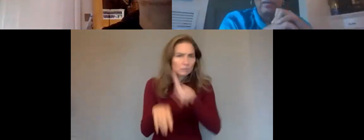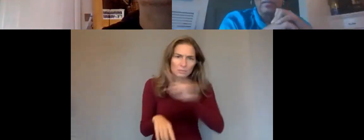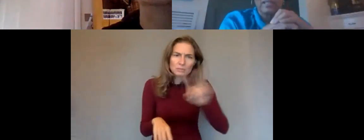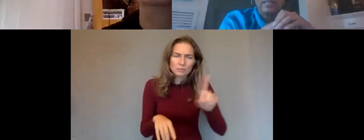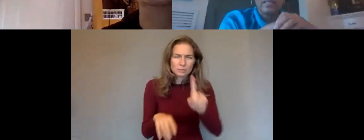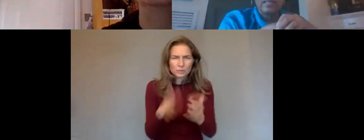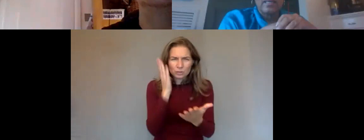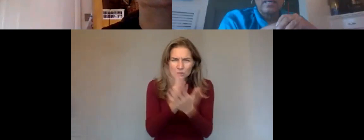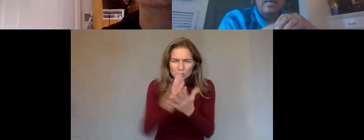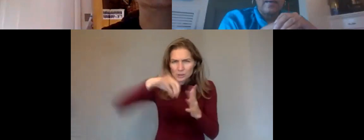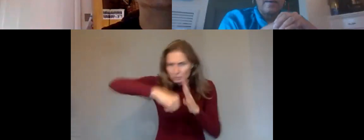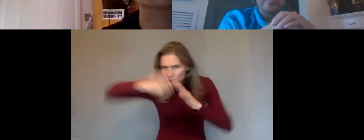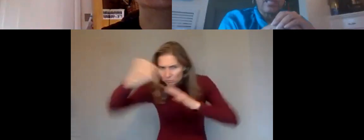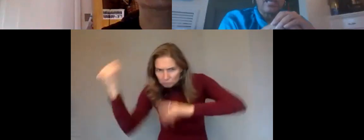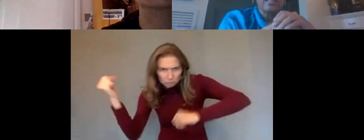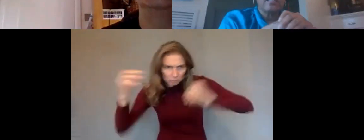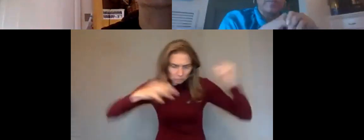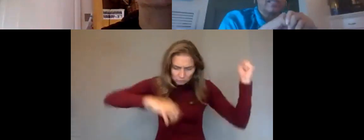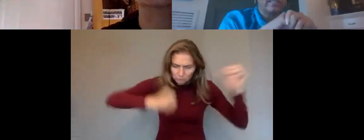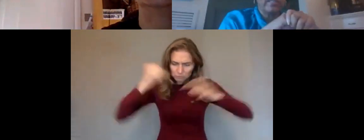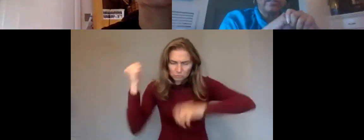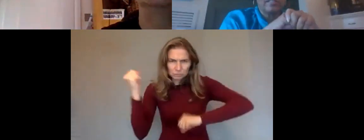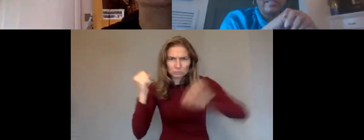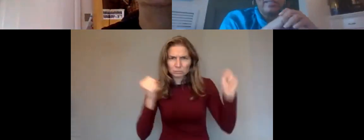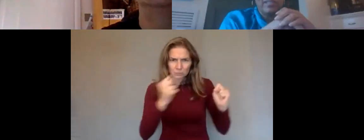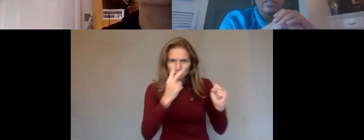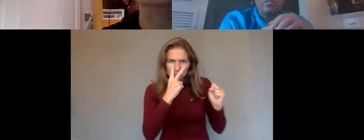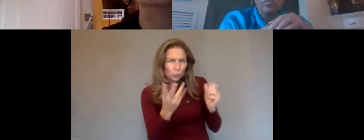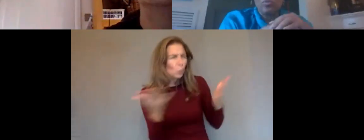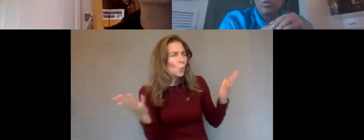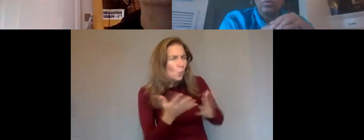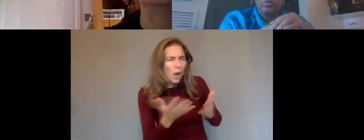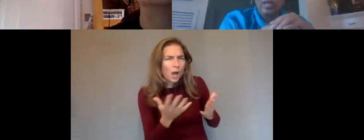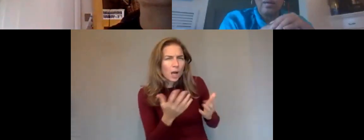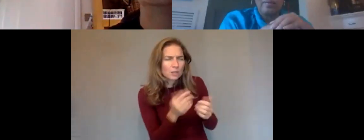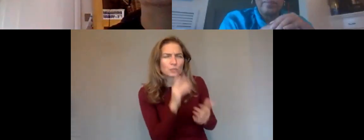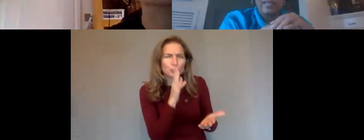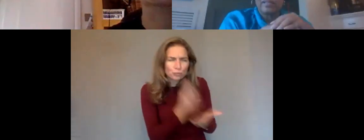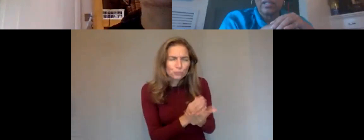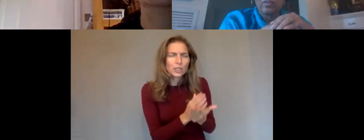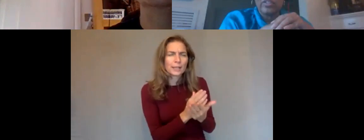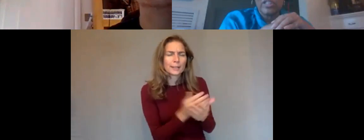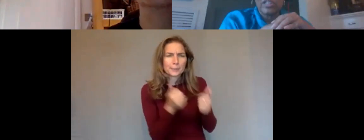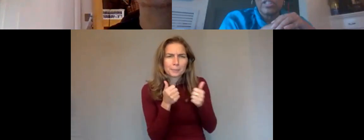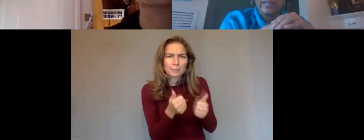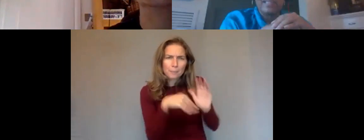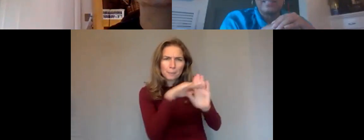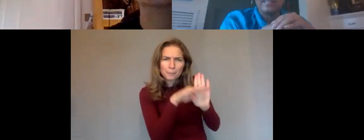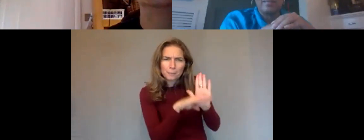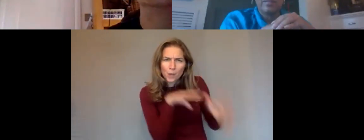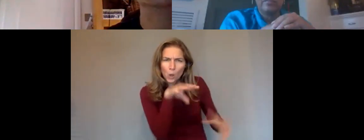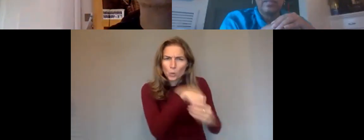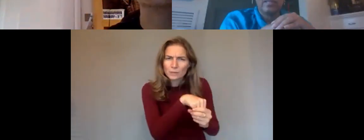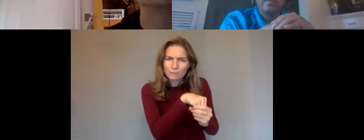spelling it out. I think there's clearly been a huge role that technology has played